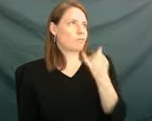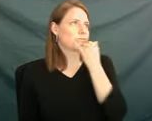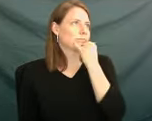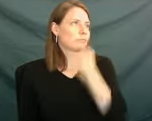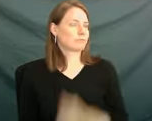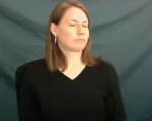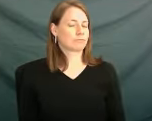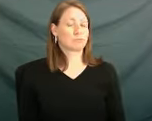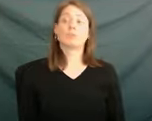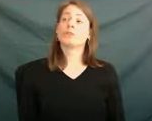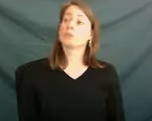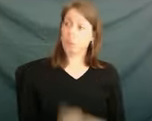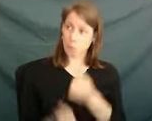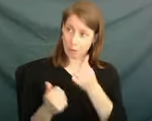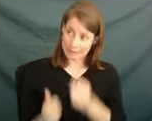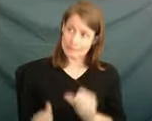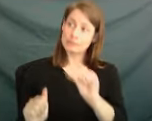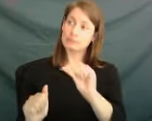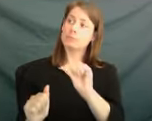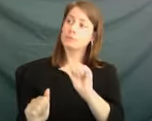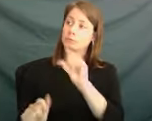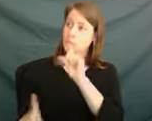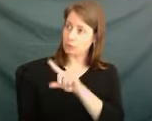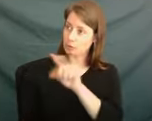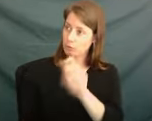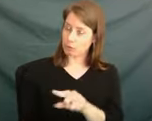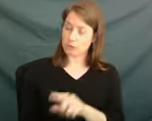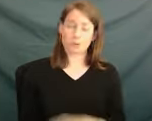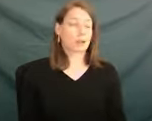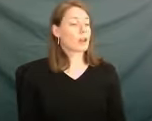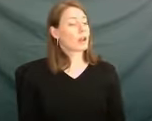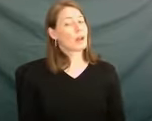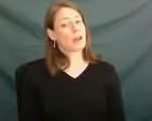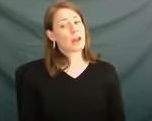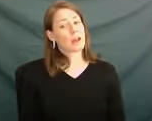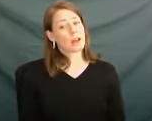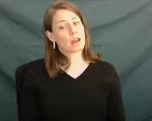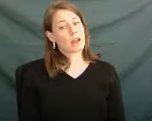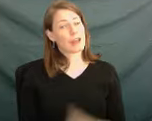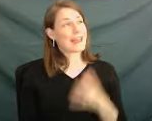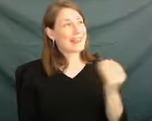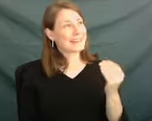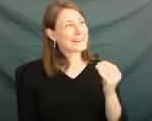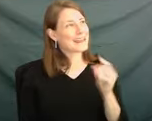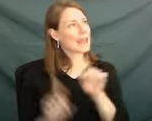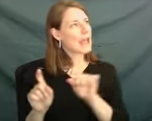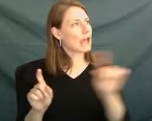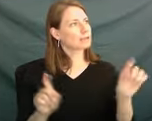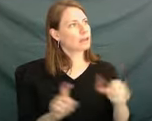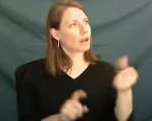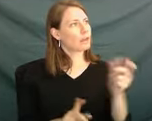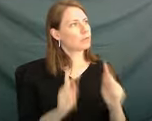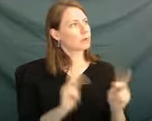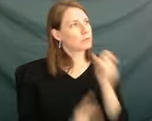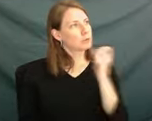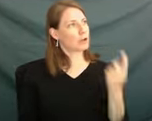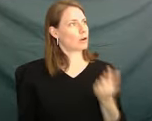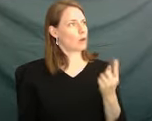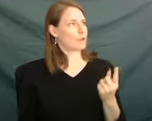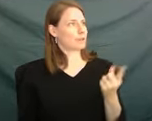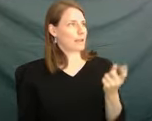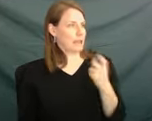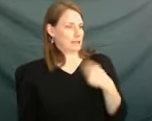maybe their partner or someone behind them. I want to see people asking questions of each other. Yeah.